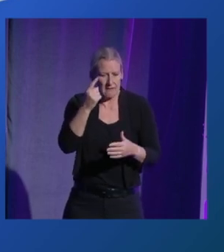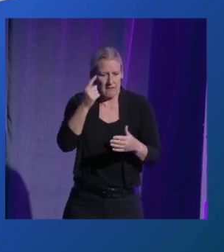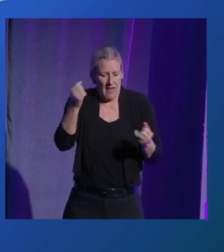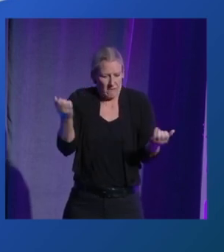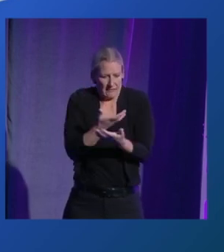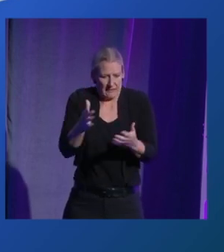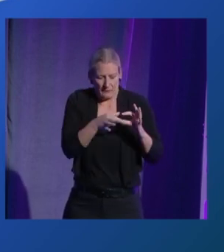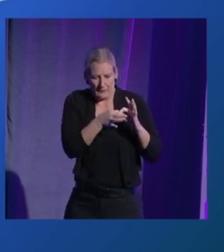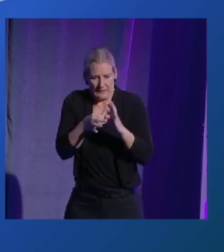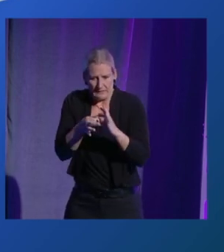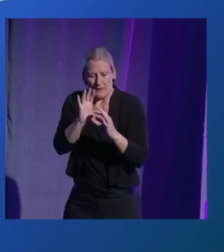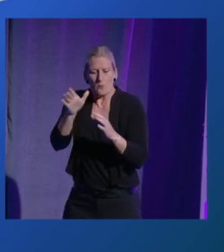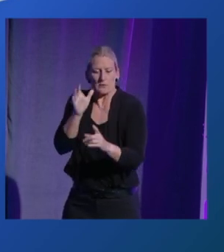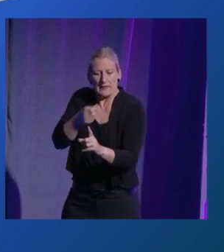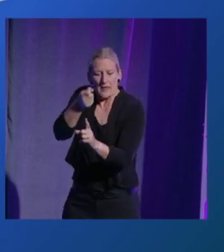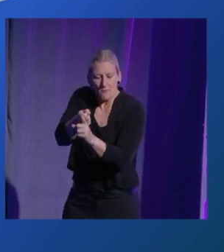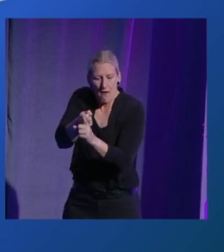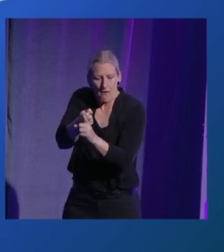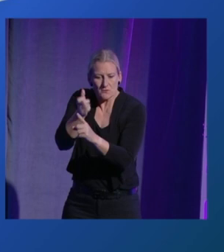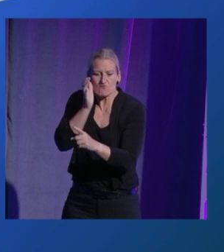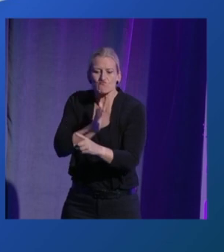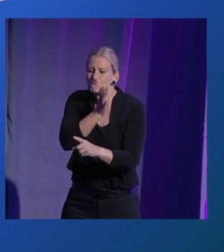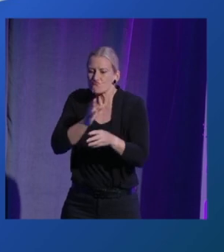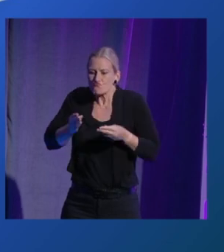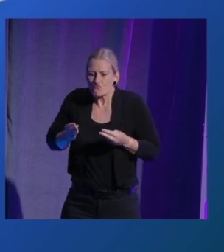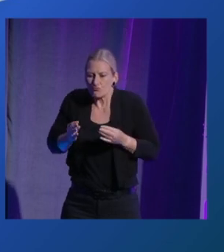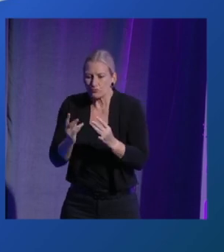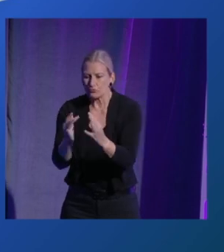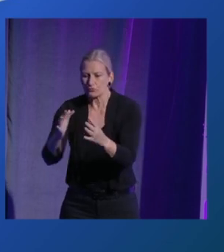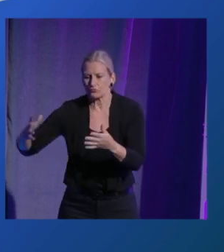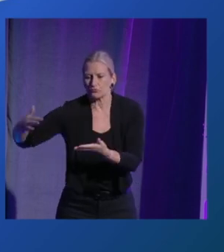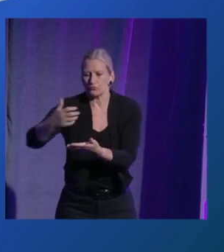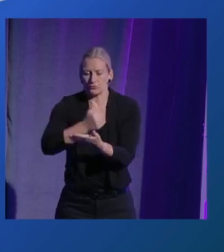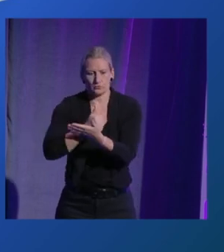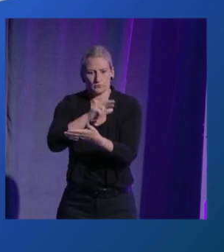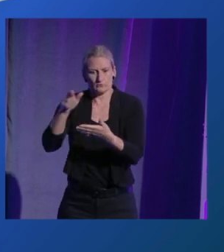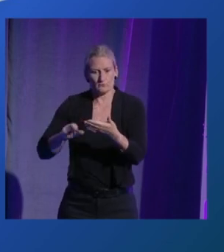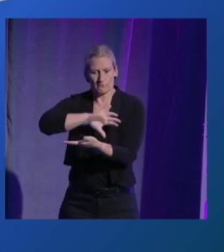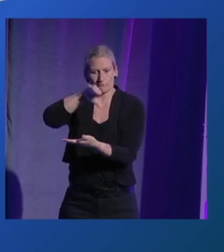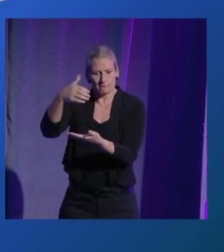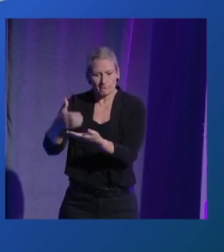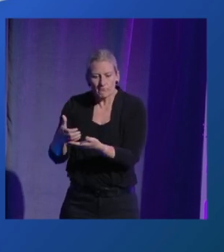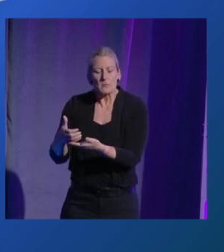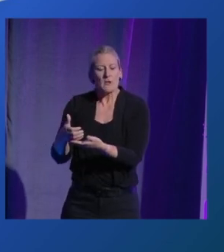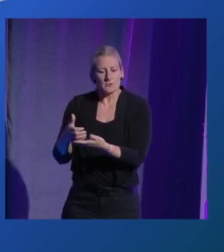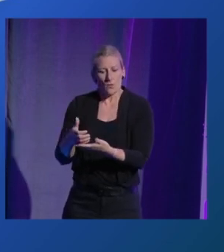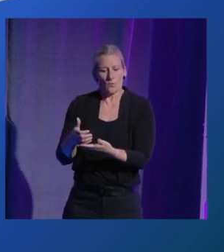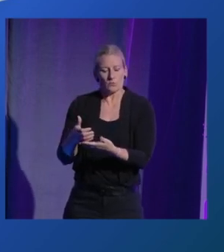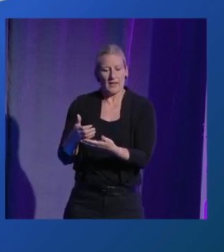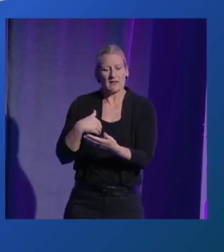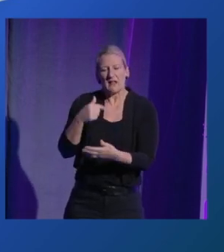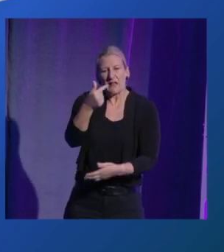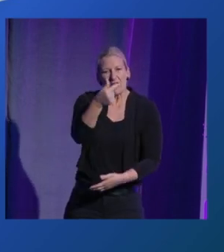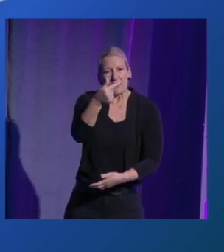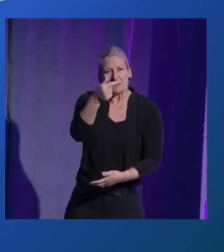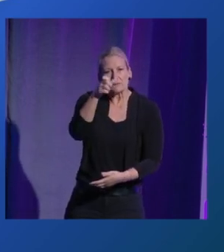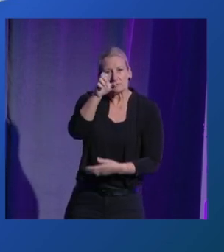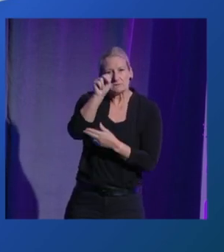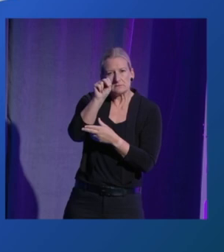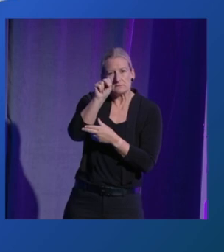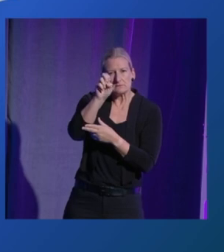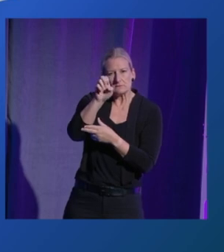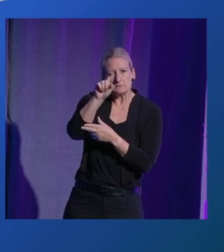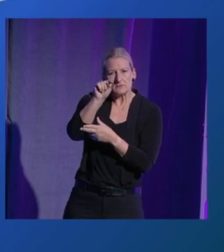and crop um sort of resilience to the environment so we have a really good handle on the research side of the genetics how can we leverage the